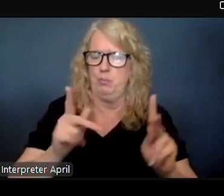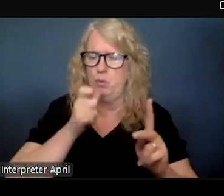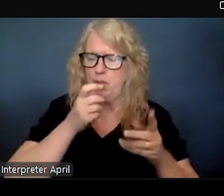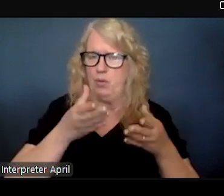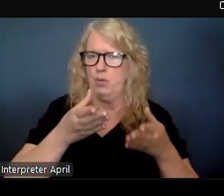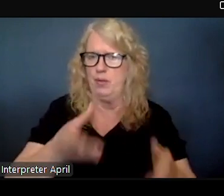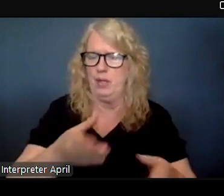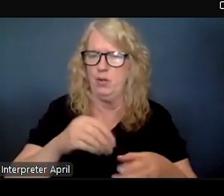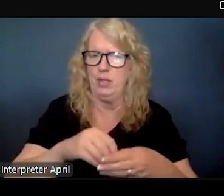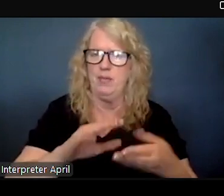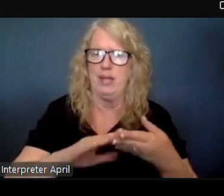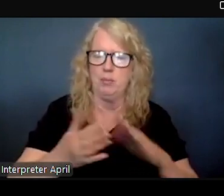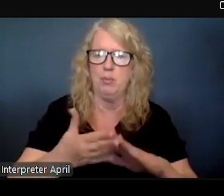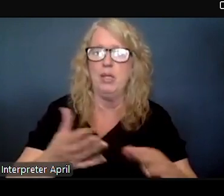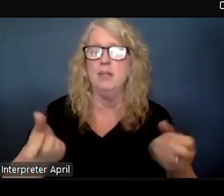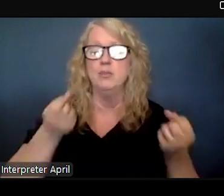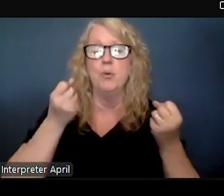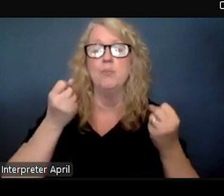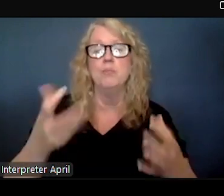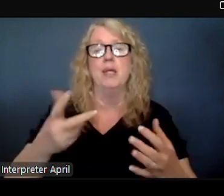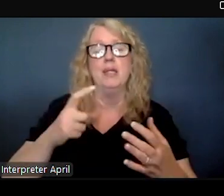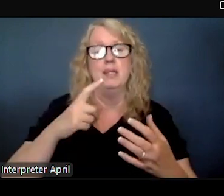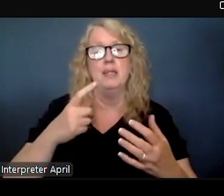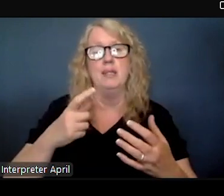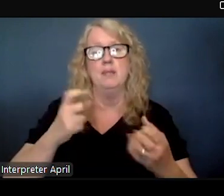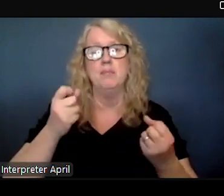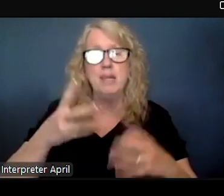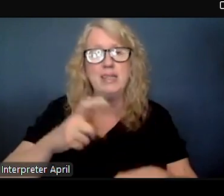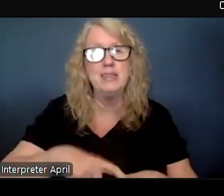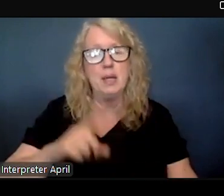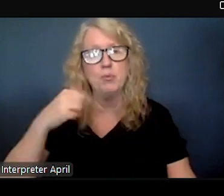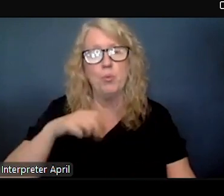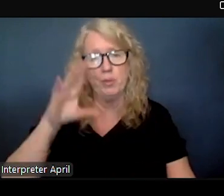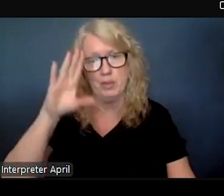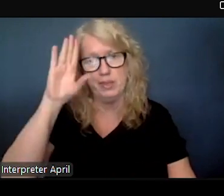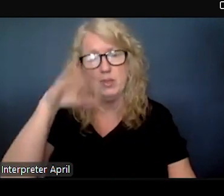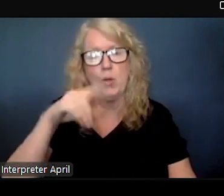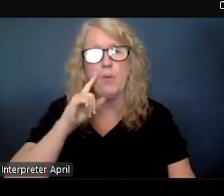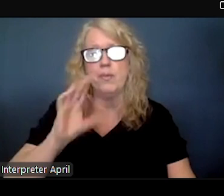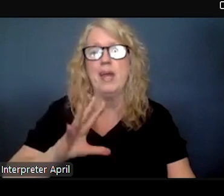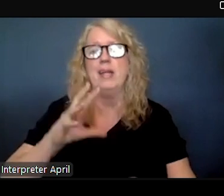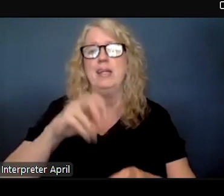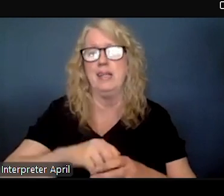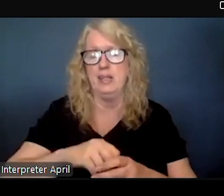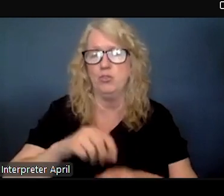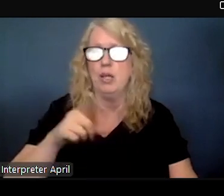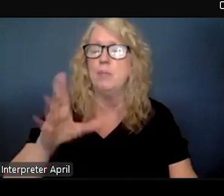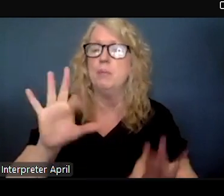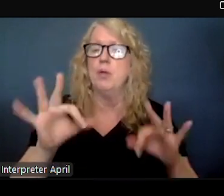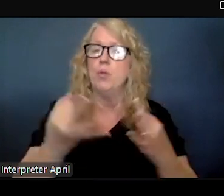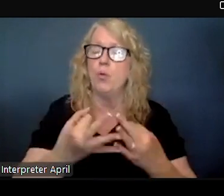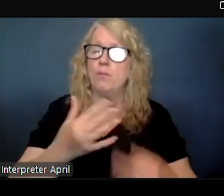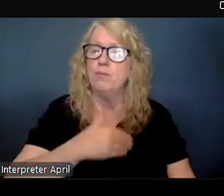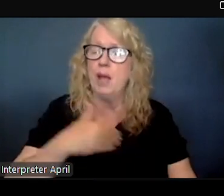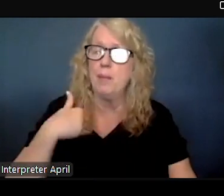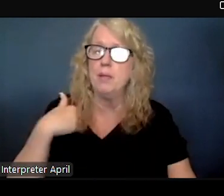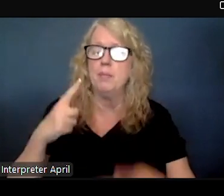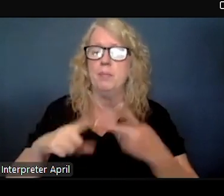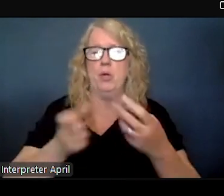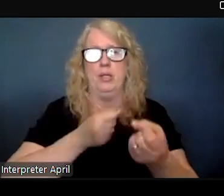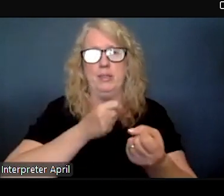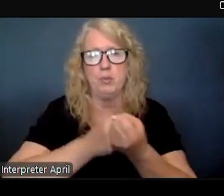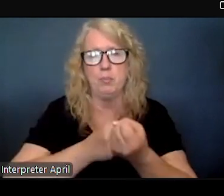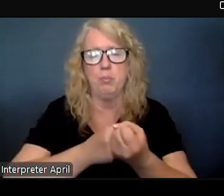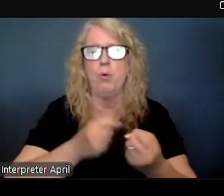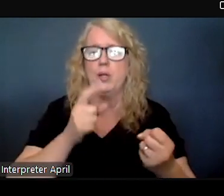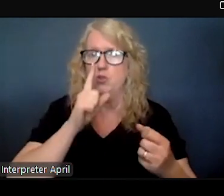community. And a lot of times, what we know is that engaging those family members and support personnel